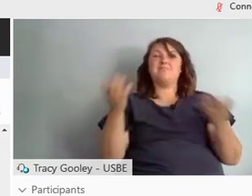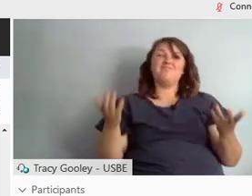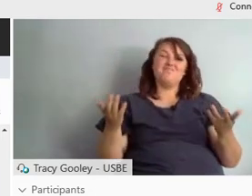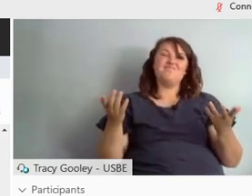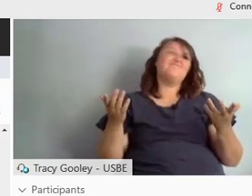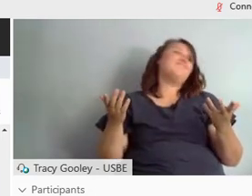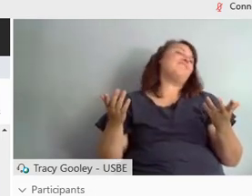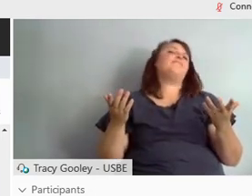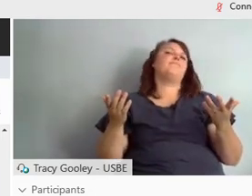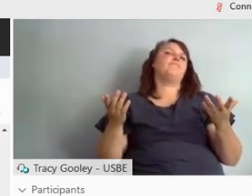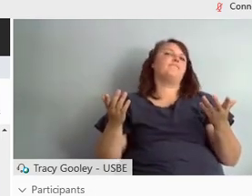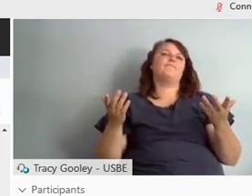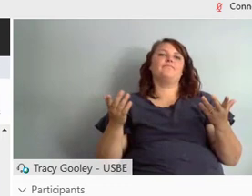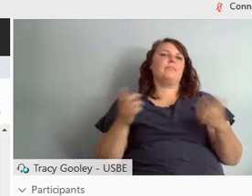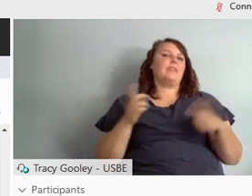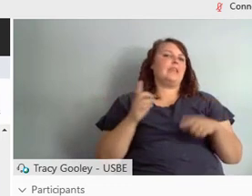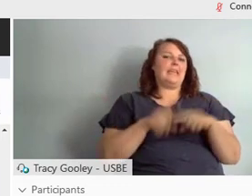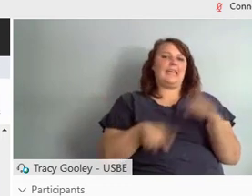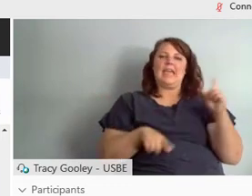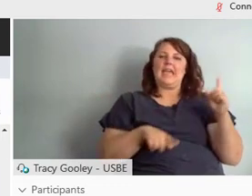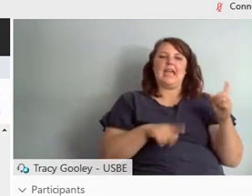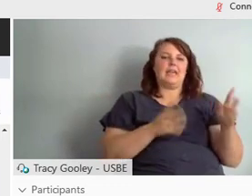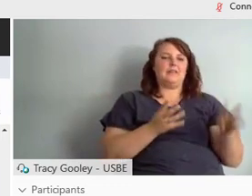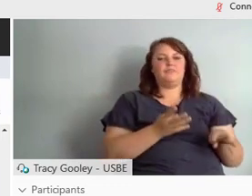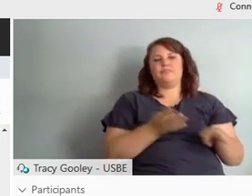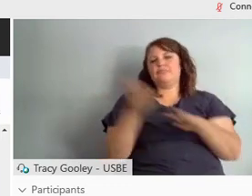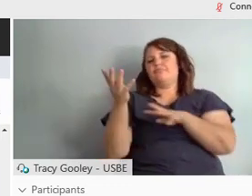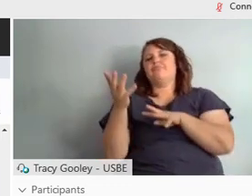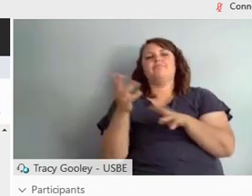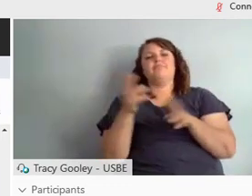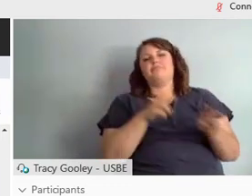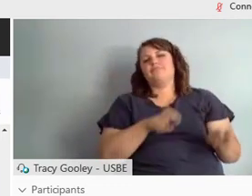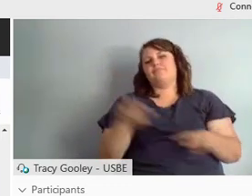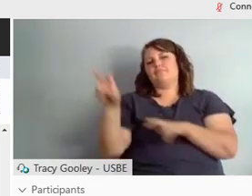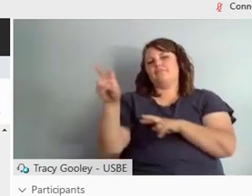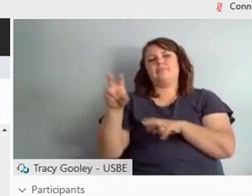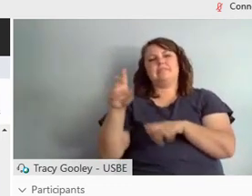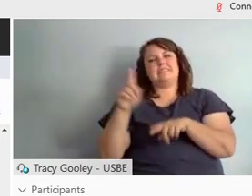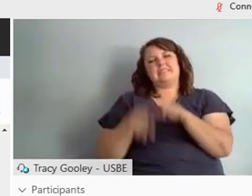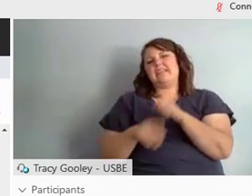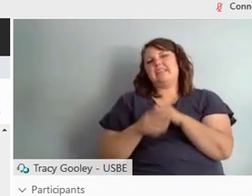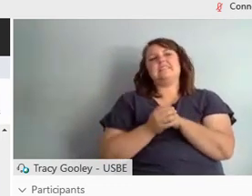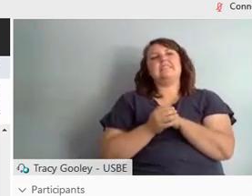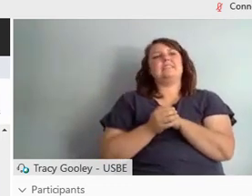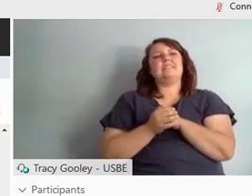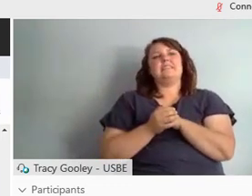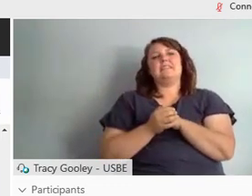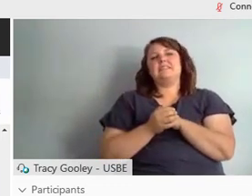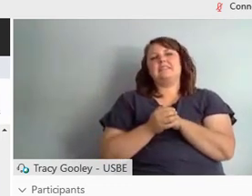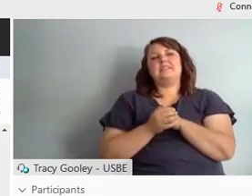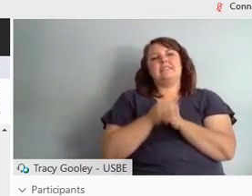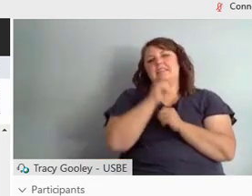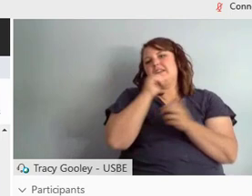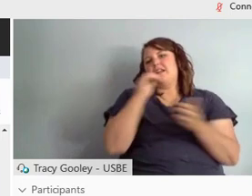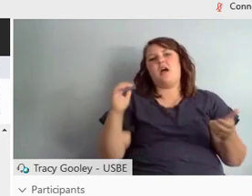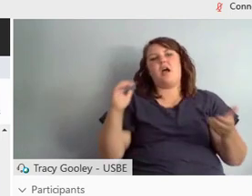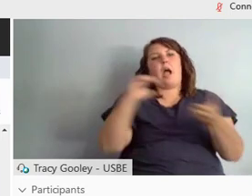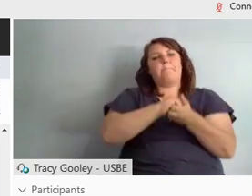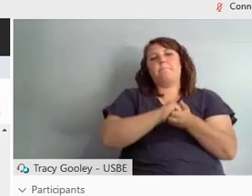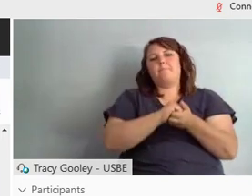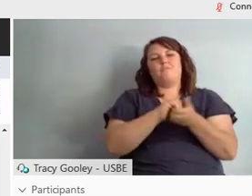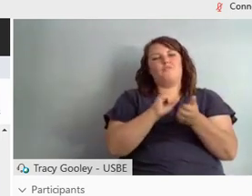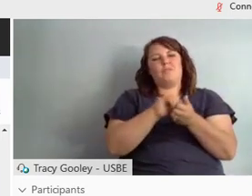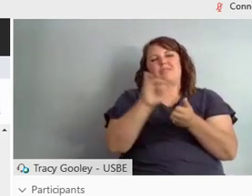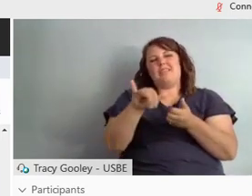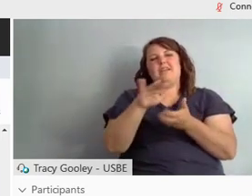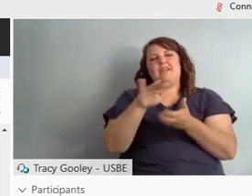you're not able to automatically roster students. That's not how the interface was set up